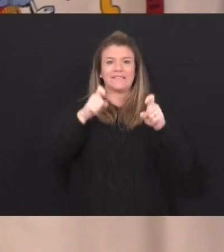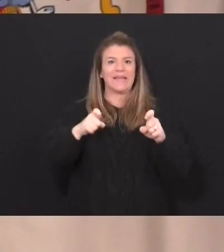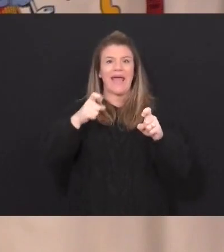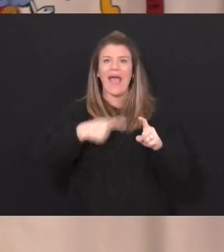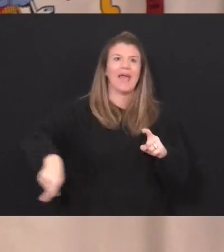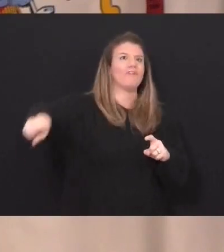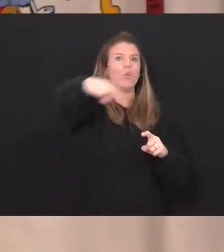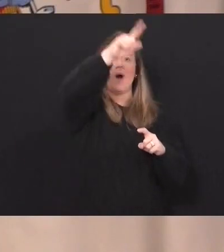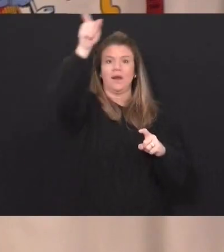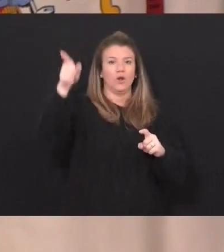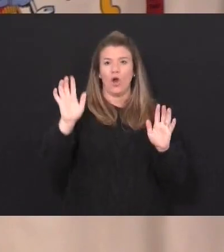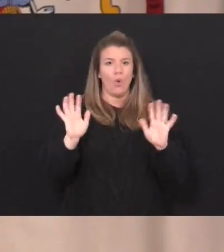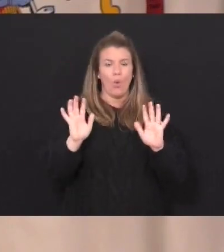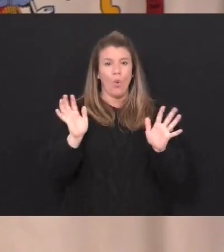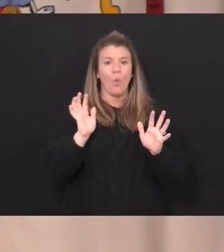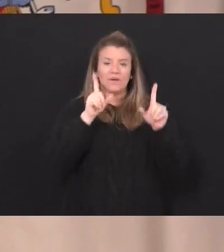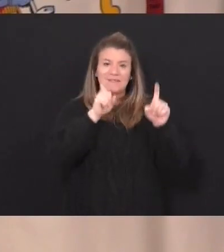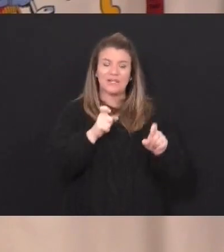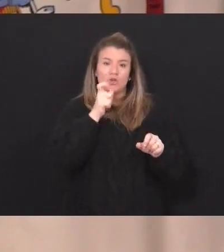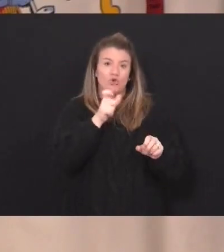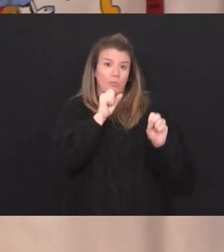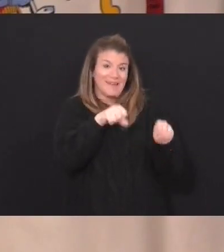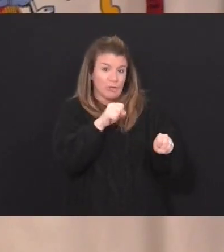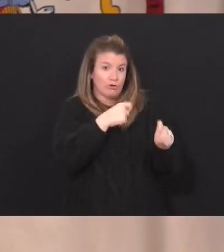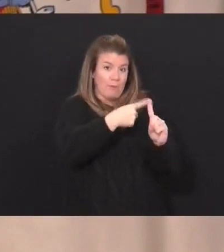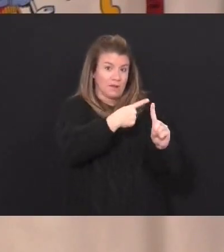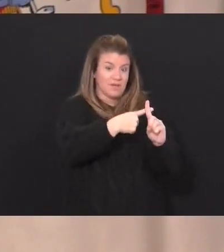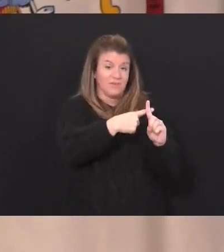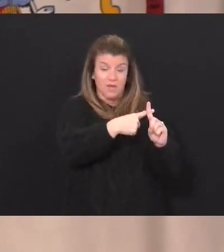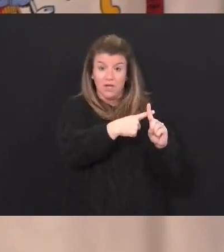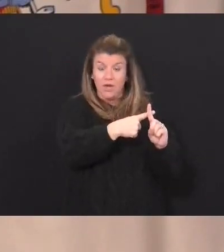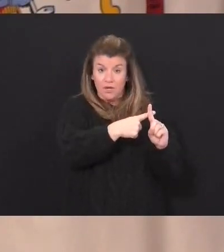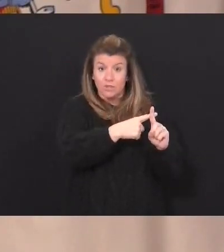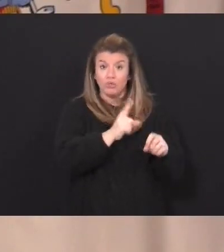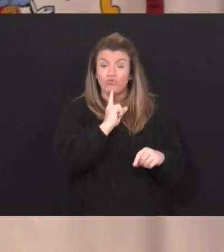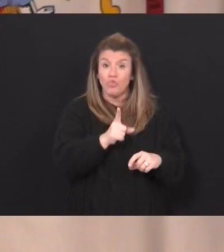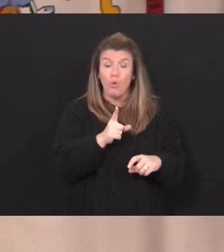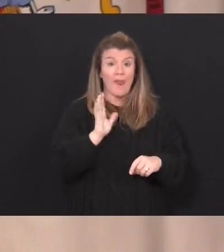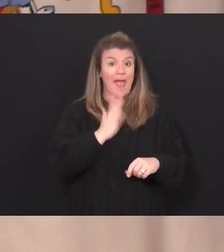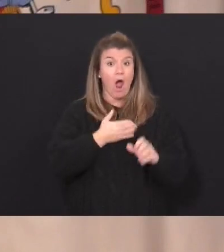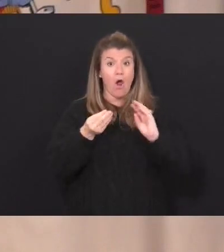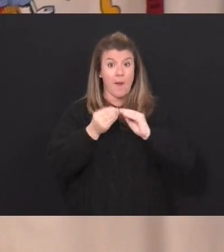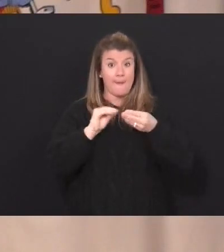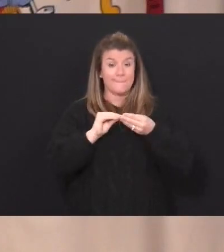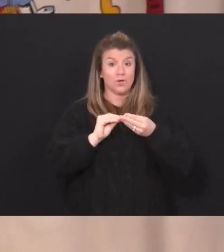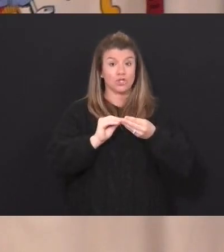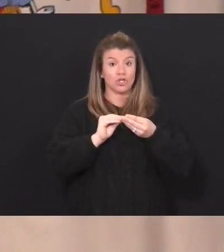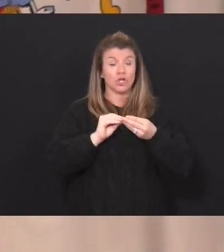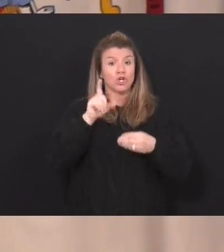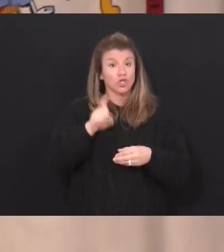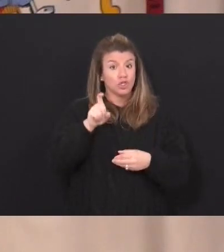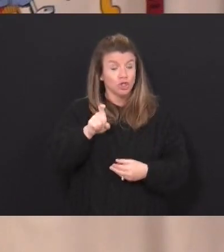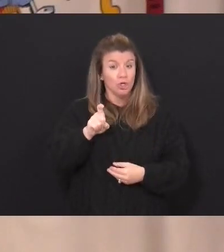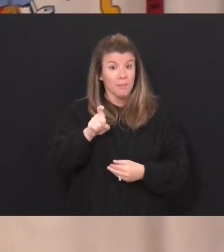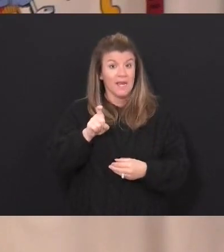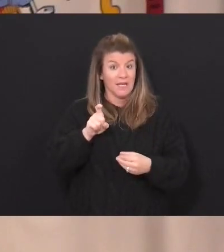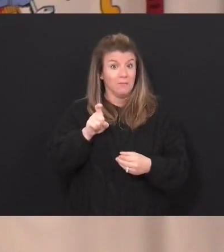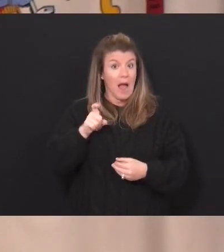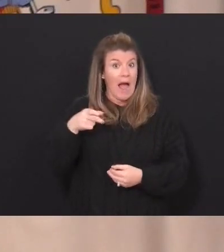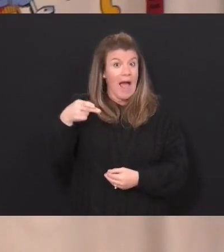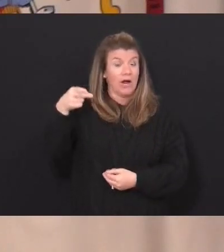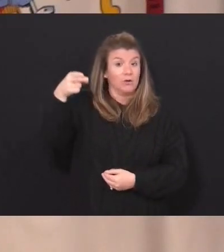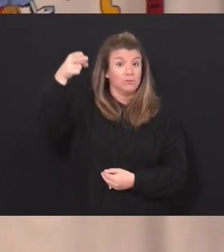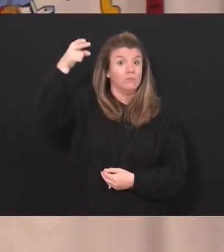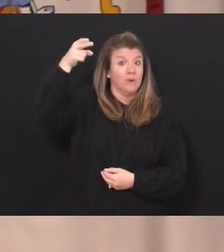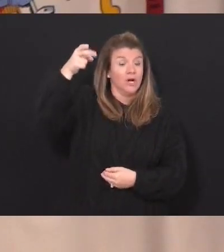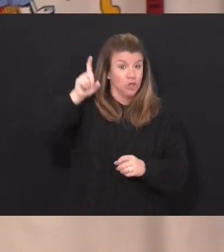And so in that, really and truly, our number should be trending toward the higher side, and